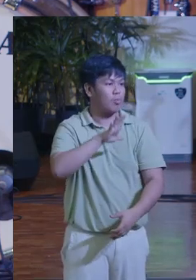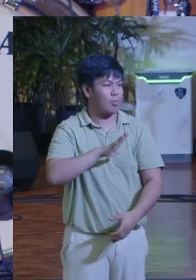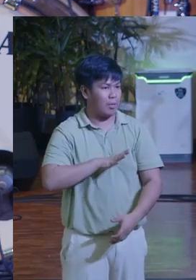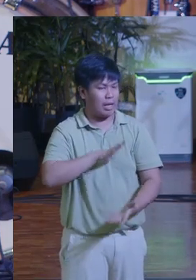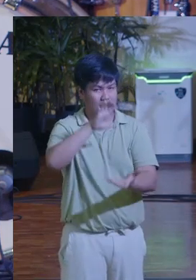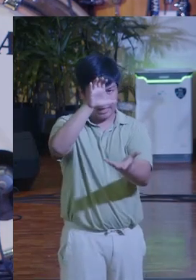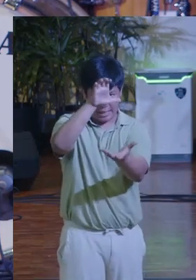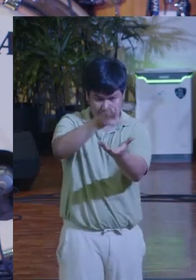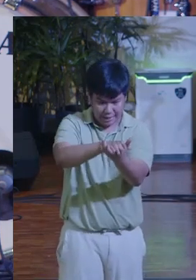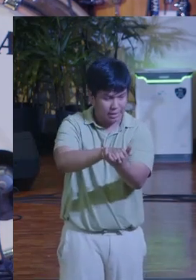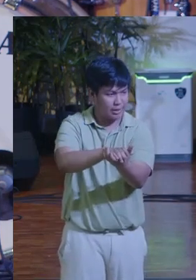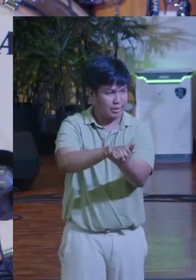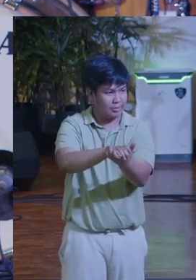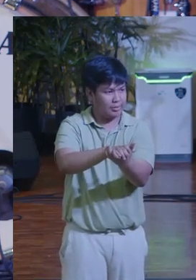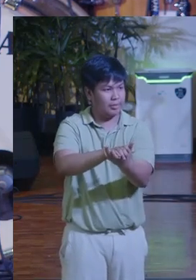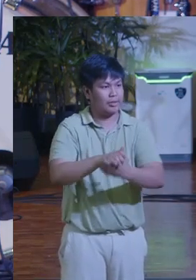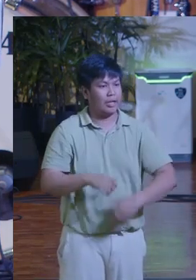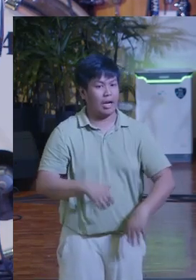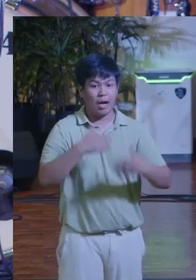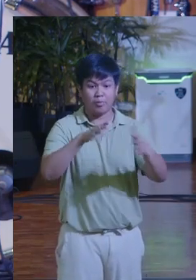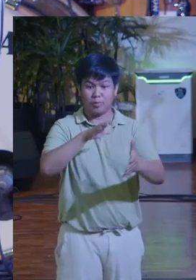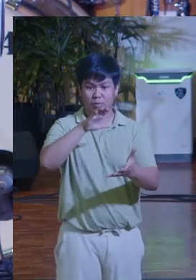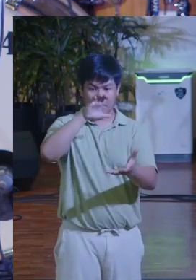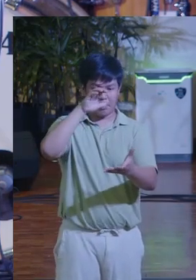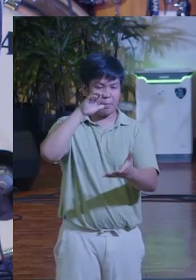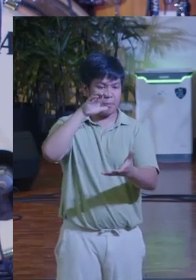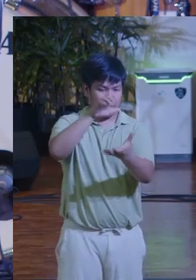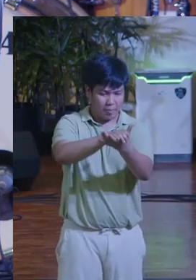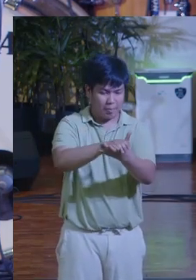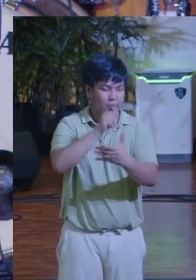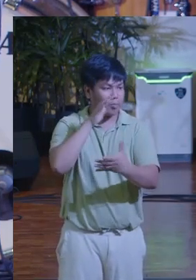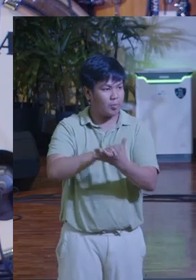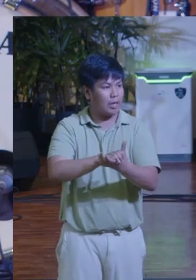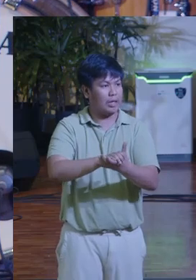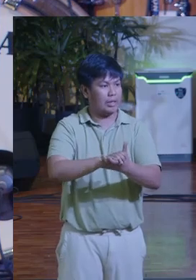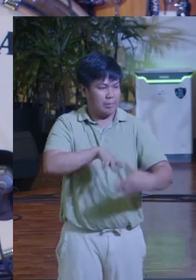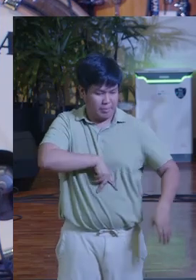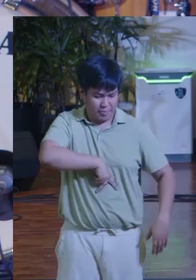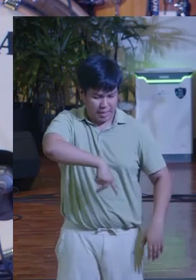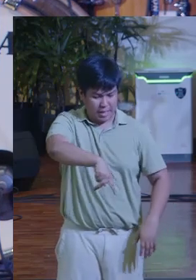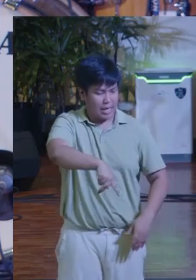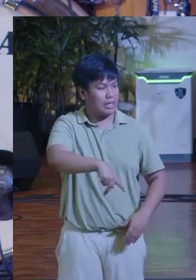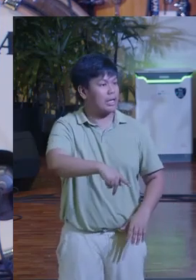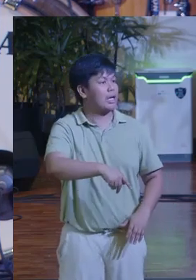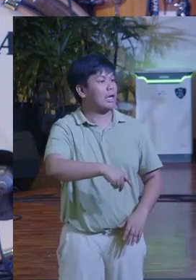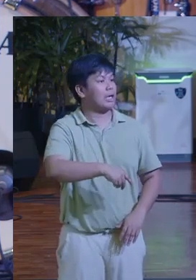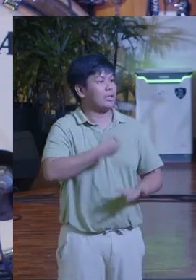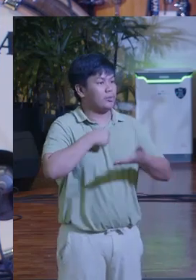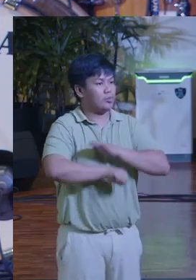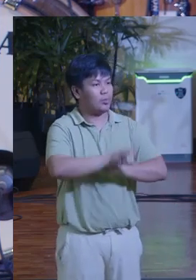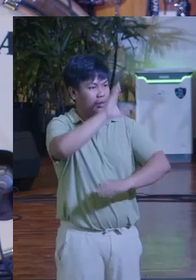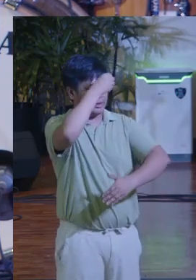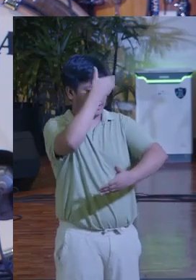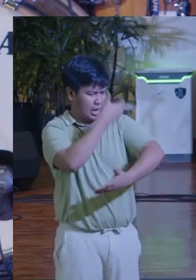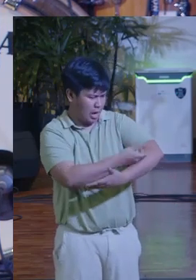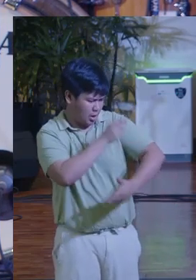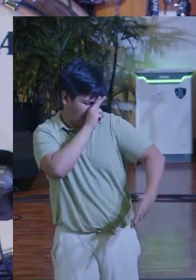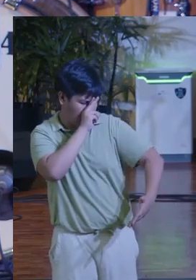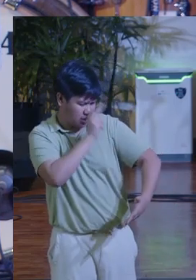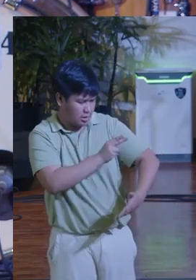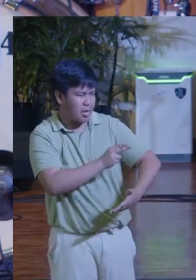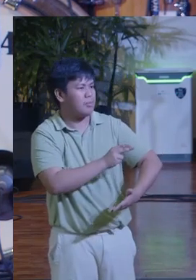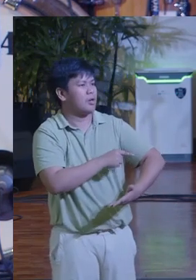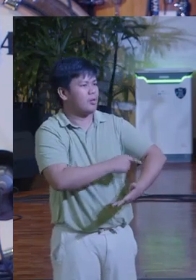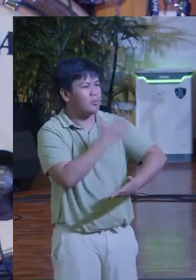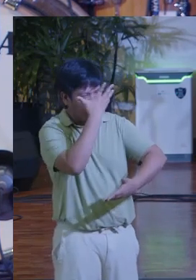Levite woman. The woman conceived and bore a son, and when she saw that he was a fine child, she hid